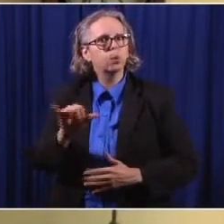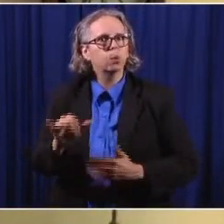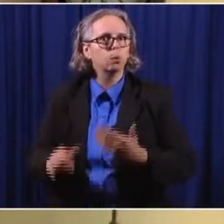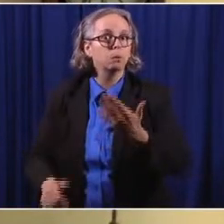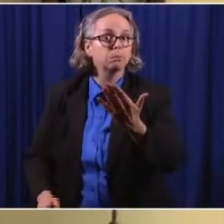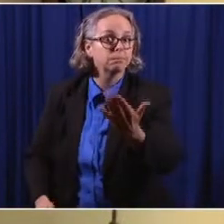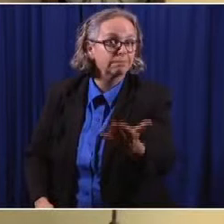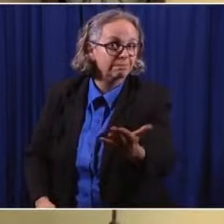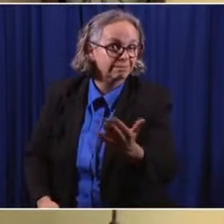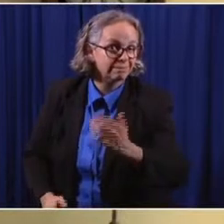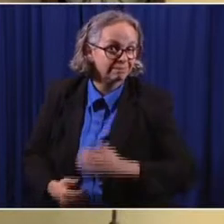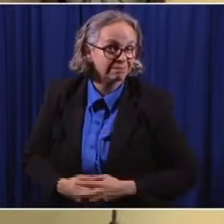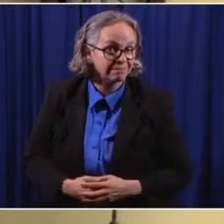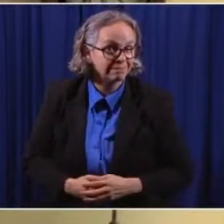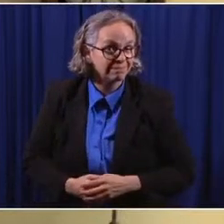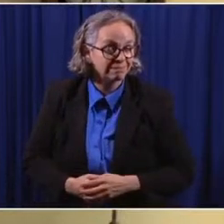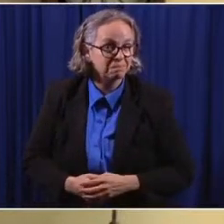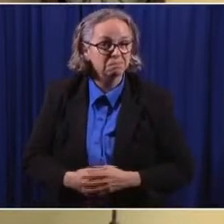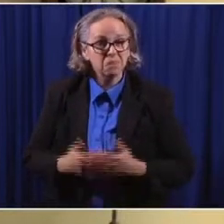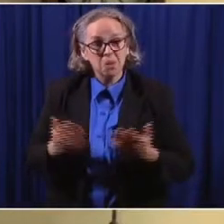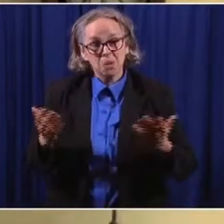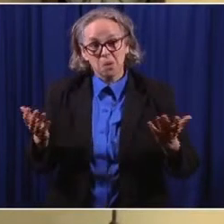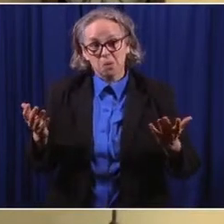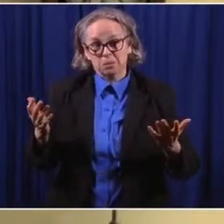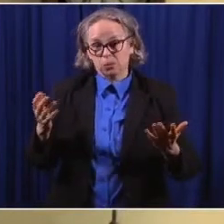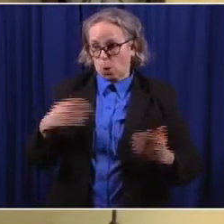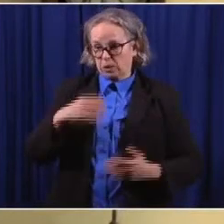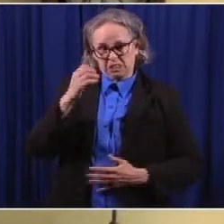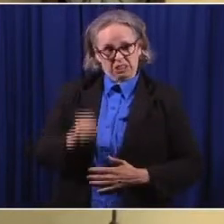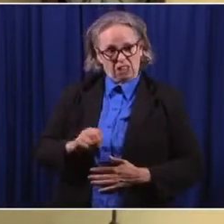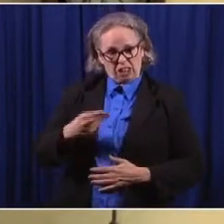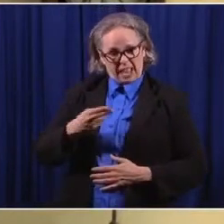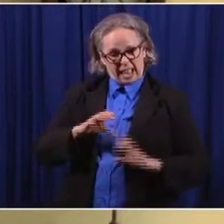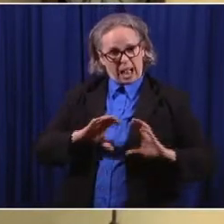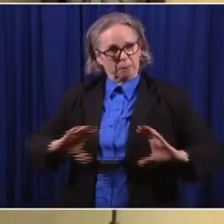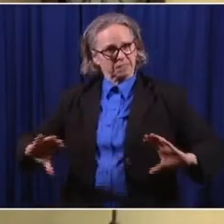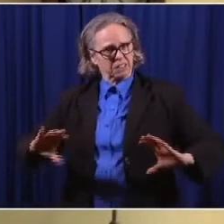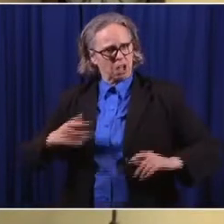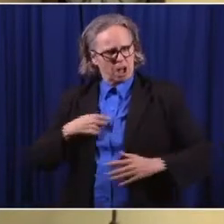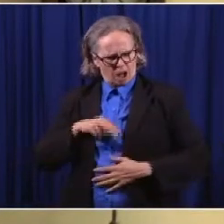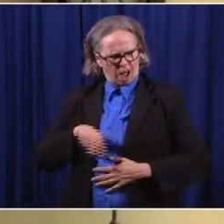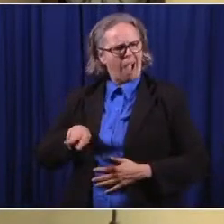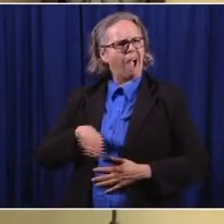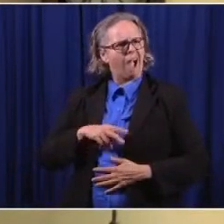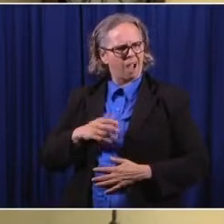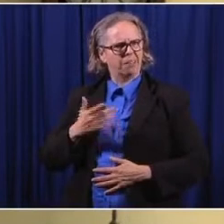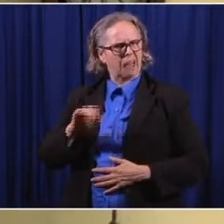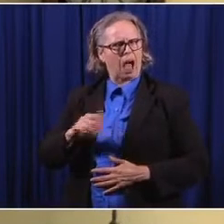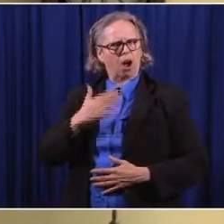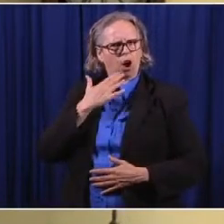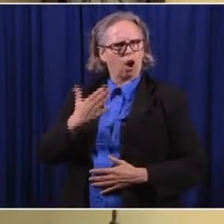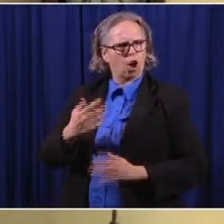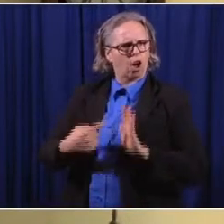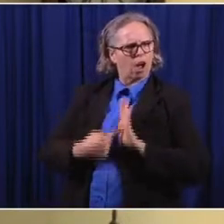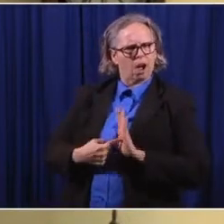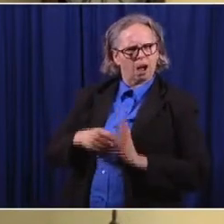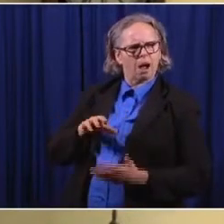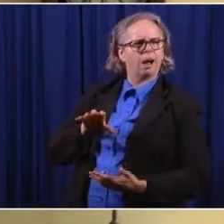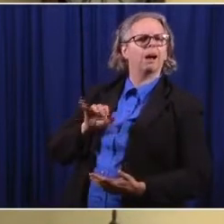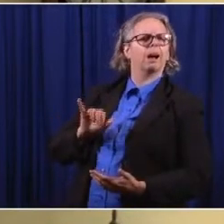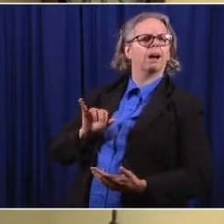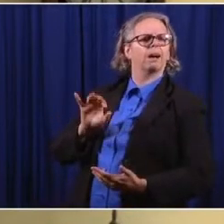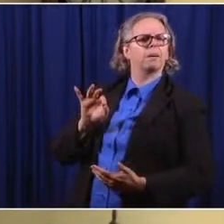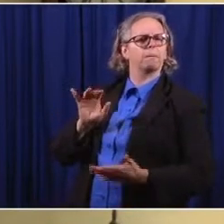and so, you know, what happened, they think, in the Southern Hemisphere is it was a much milder flu season, because people were